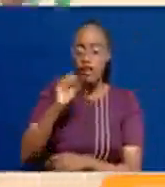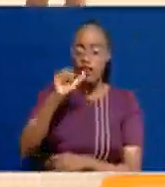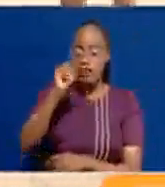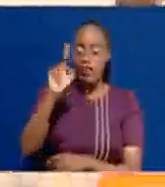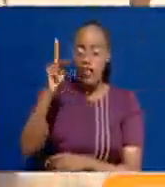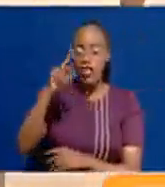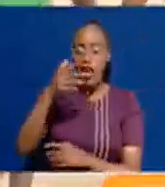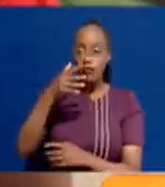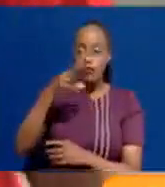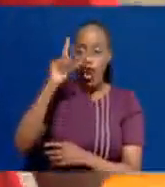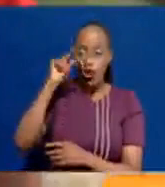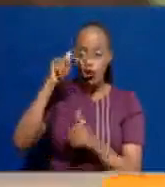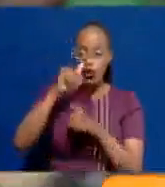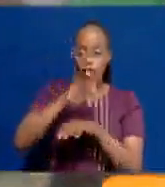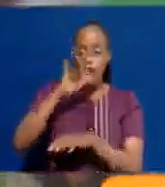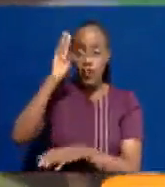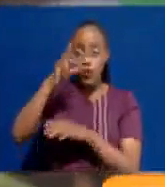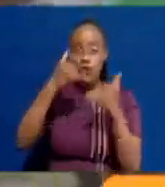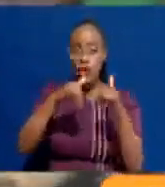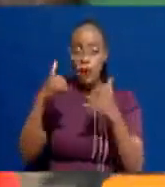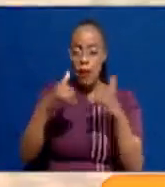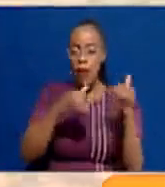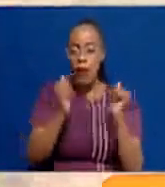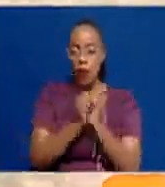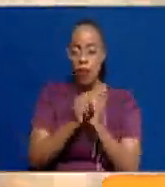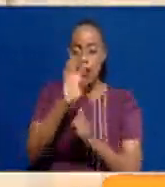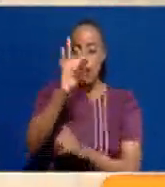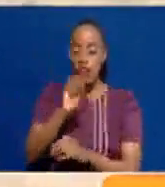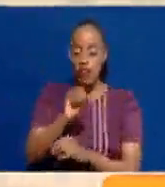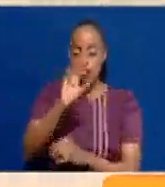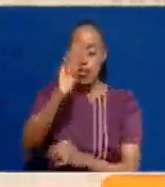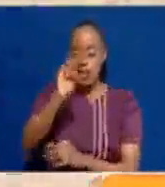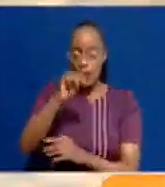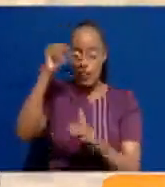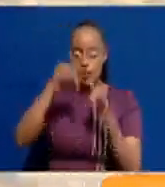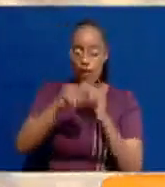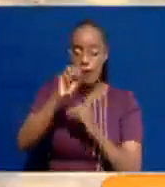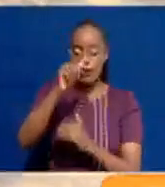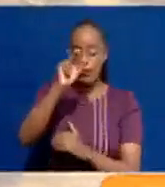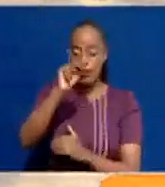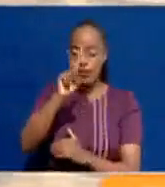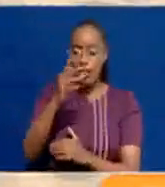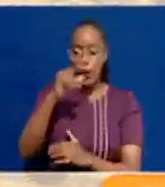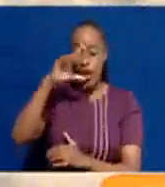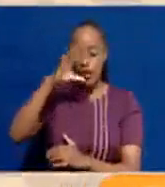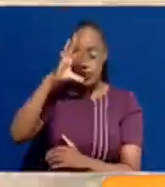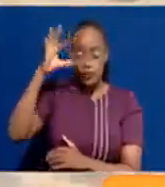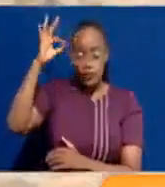might affect the game, as they will play in at least 40 centimeters deep sand at the games.